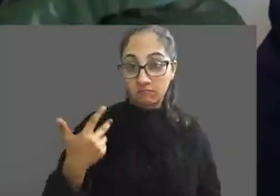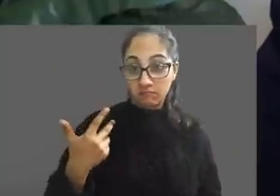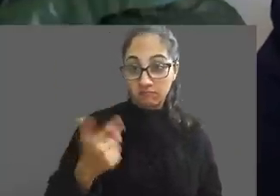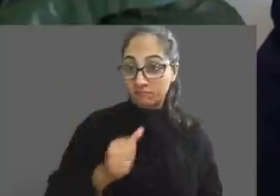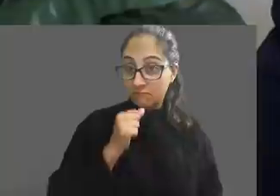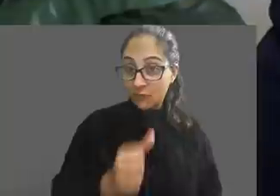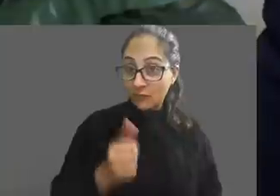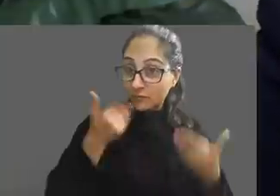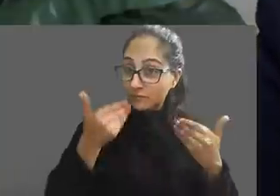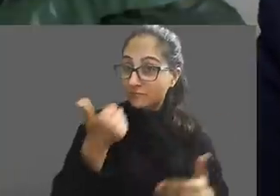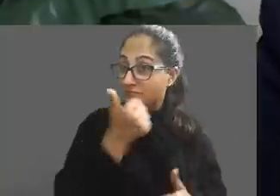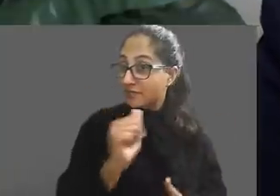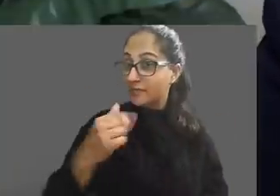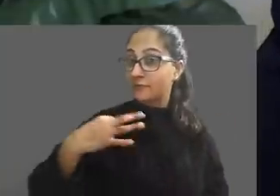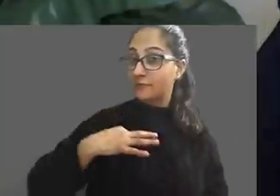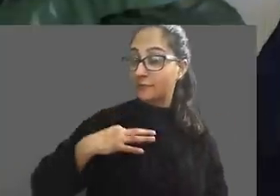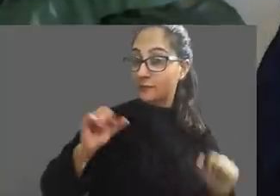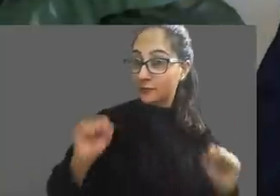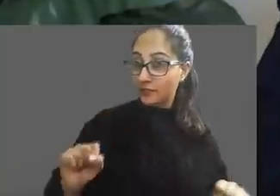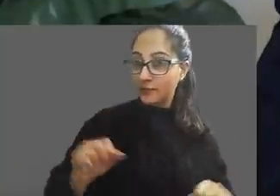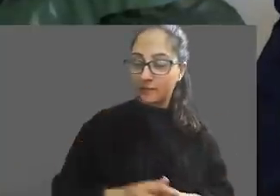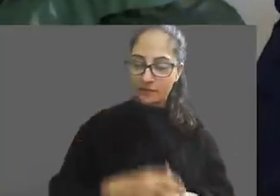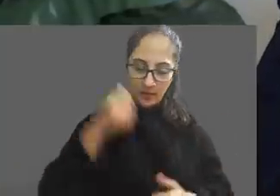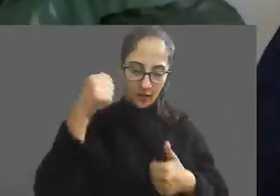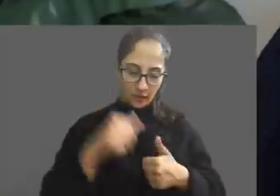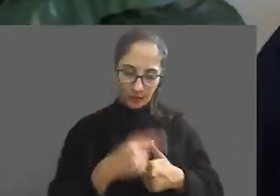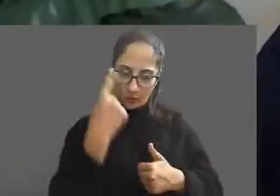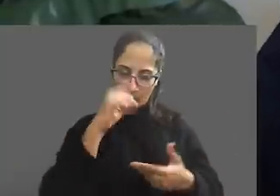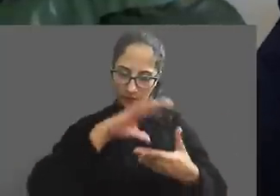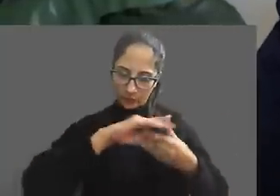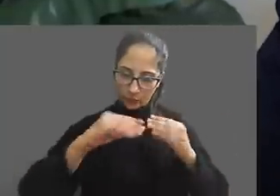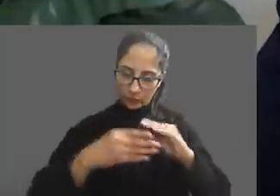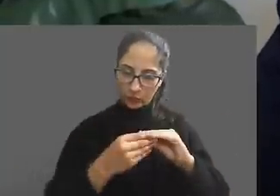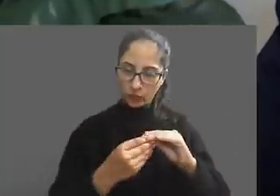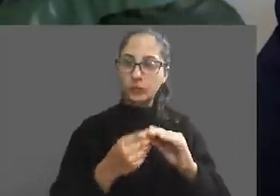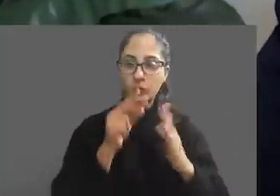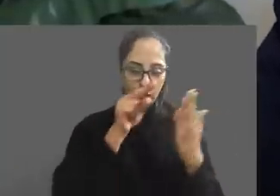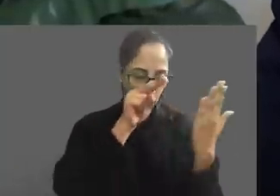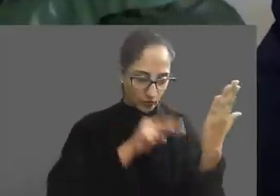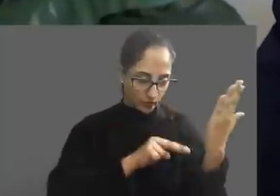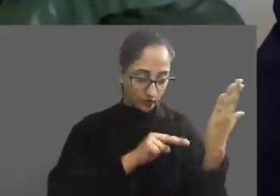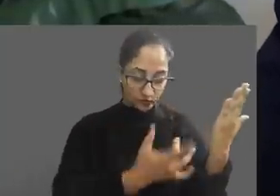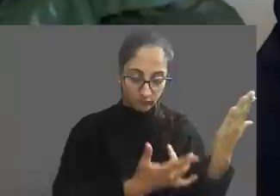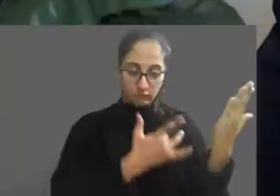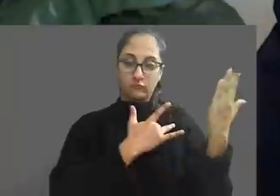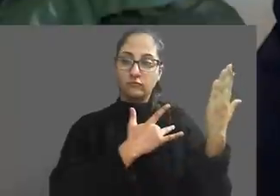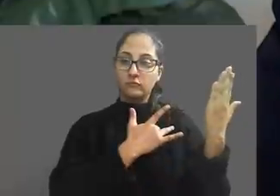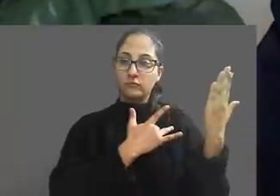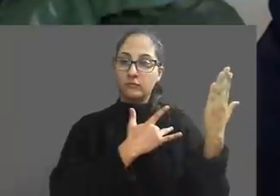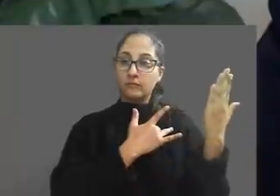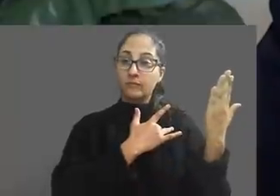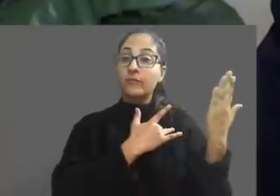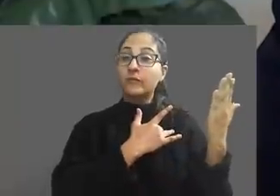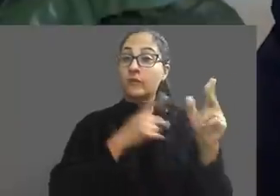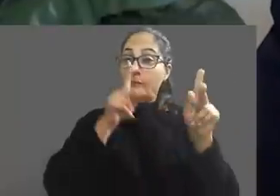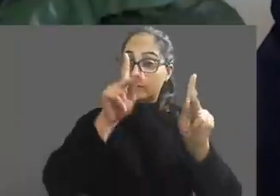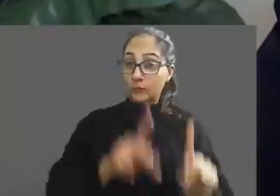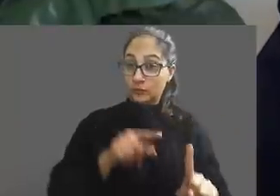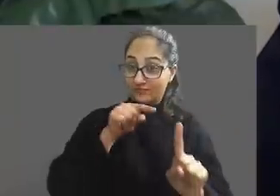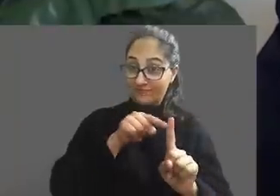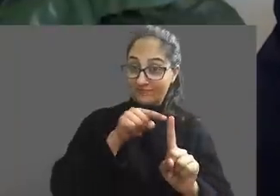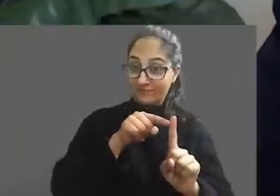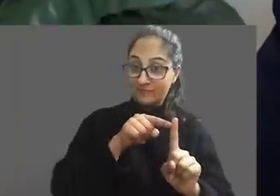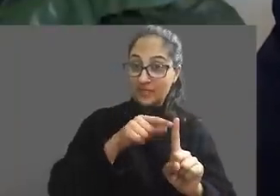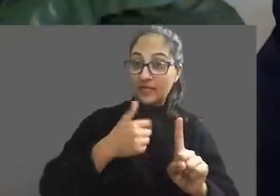almost 1,000 years ago. In the Zubdat al-Tawarikh of the 14th century Ibn Ashiri historian